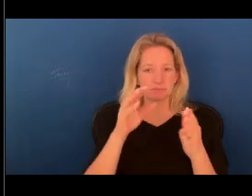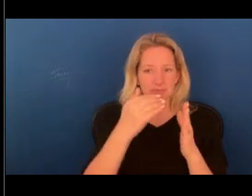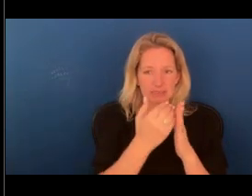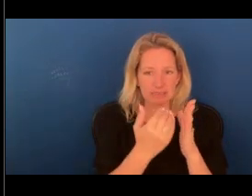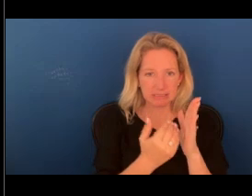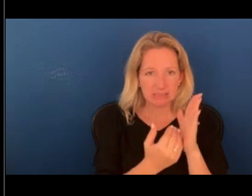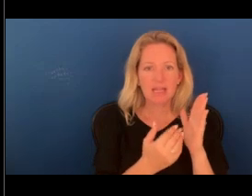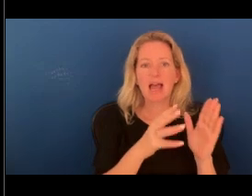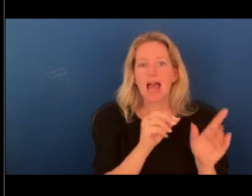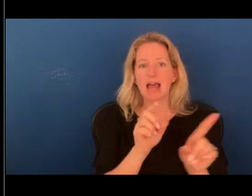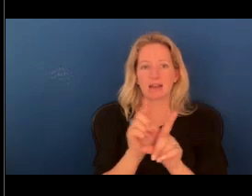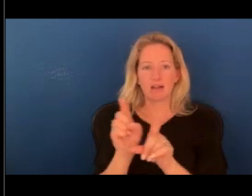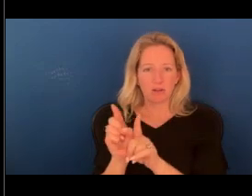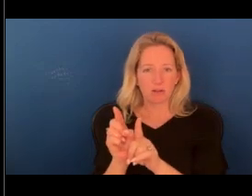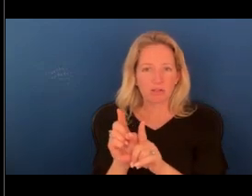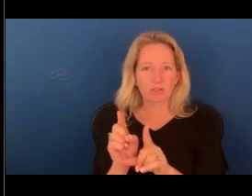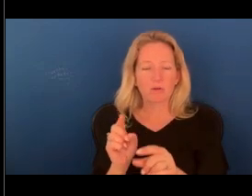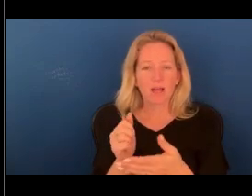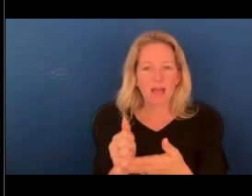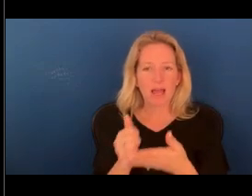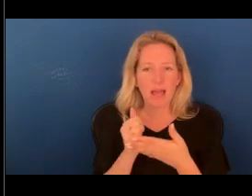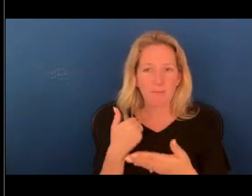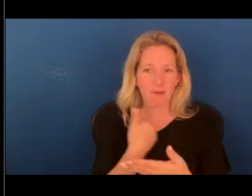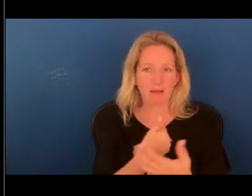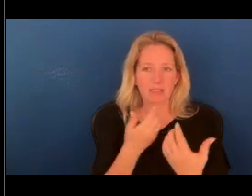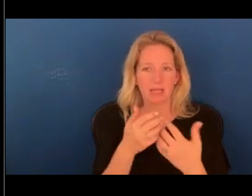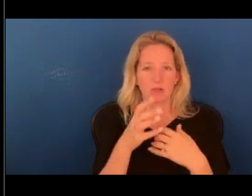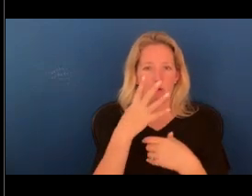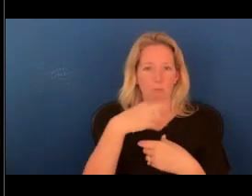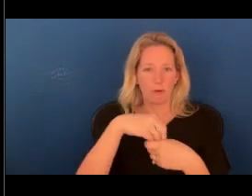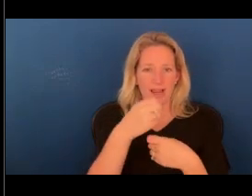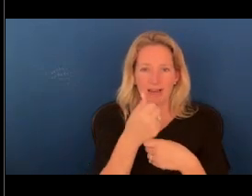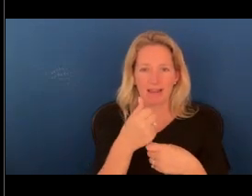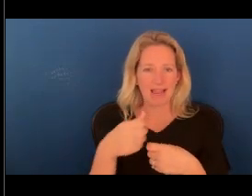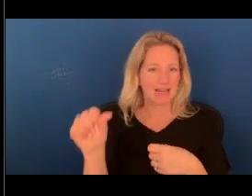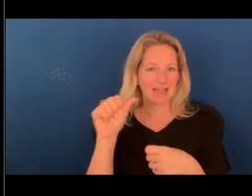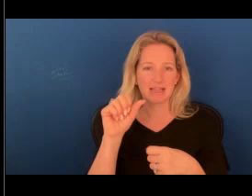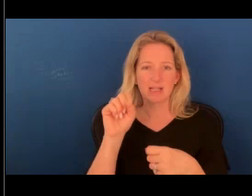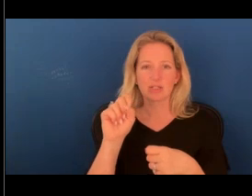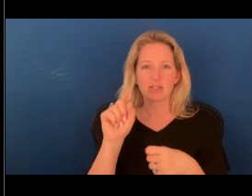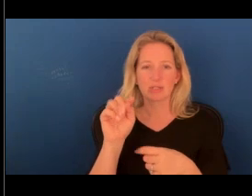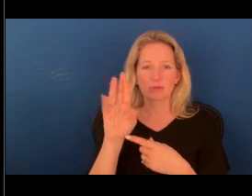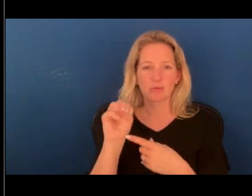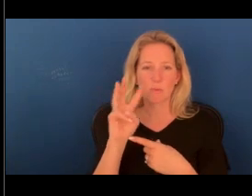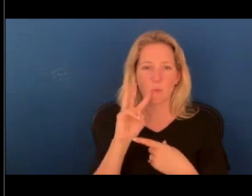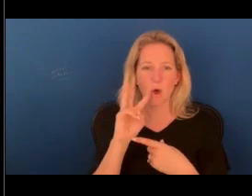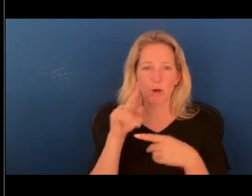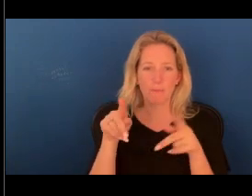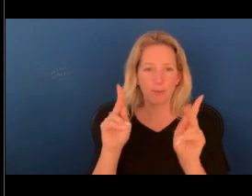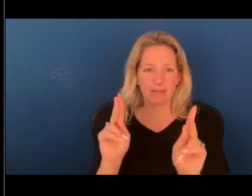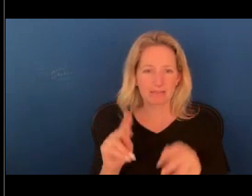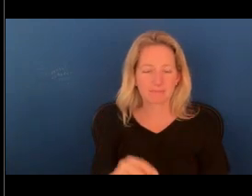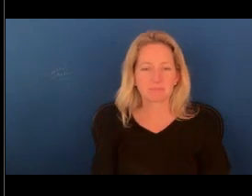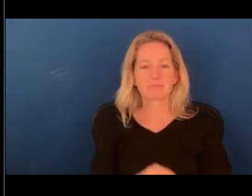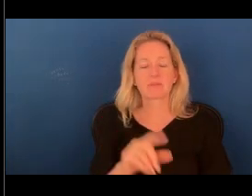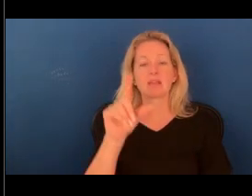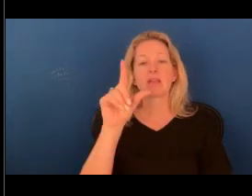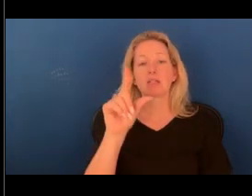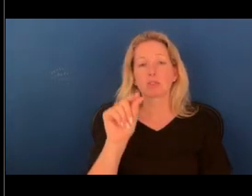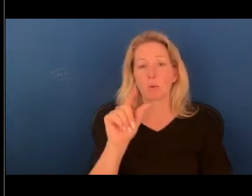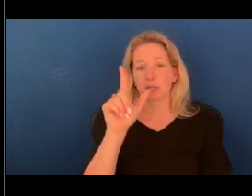inform trash provisions that can be incorporated into stormwater permits. We also released in September 2021 a beach